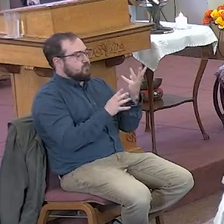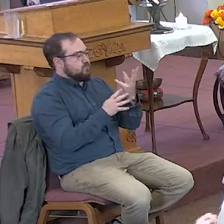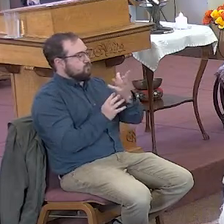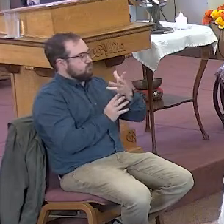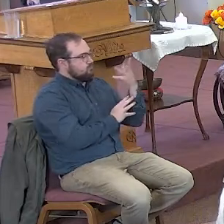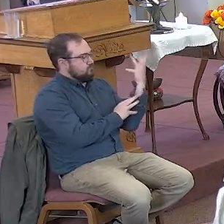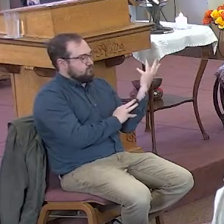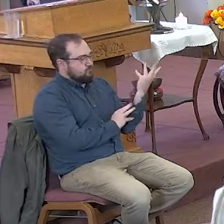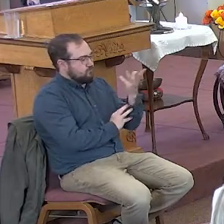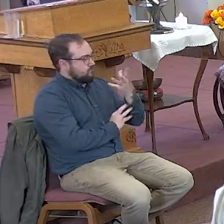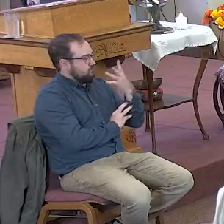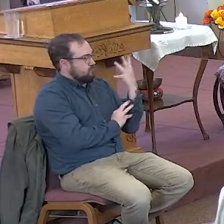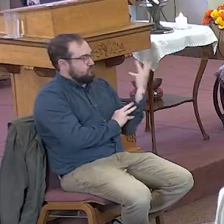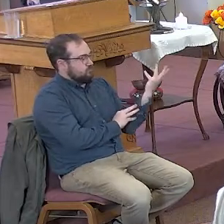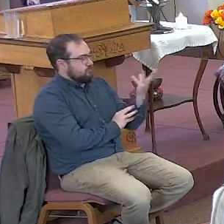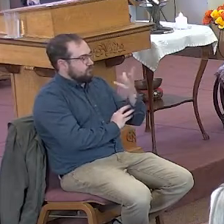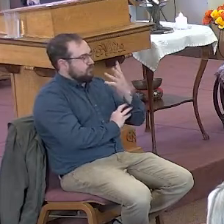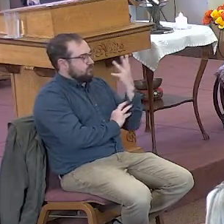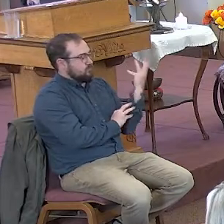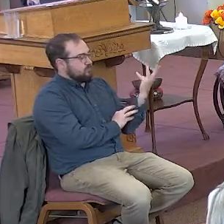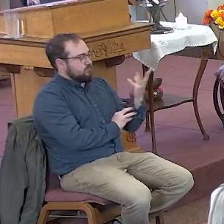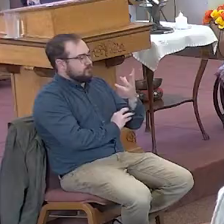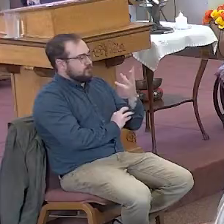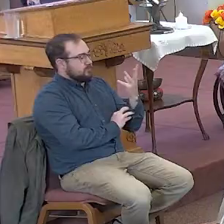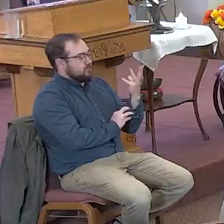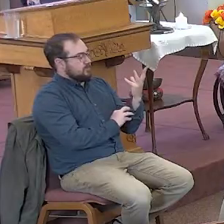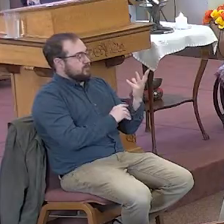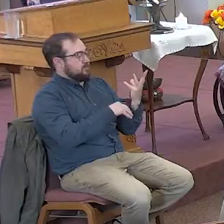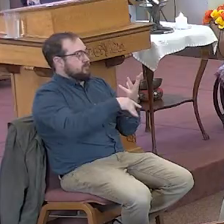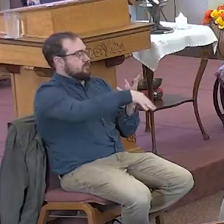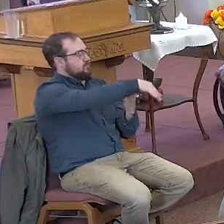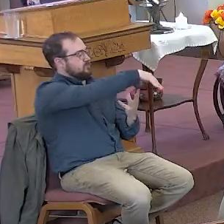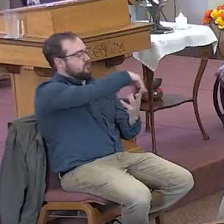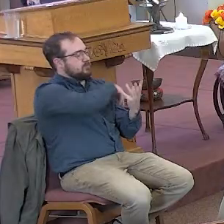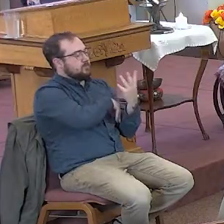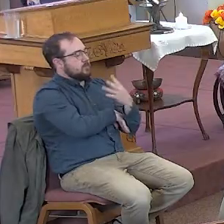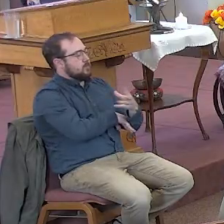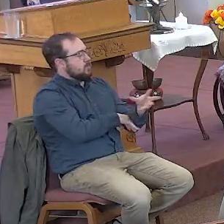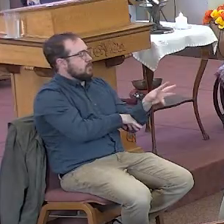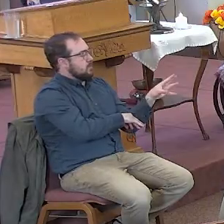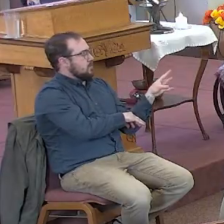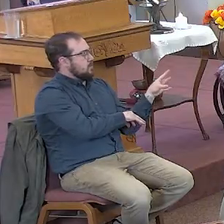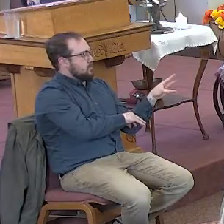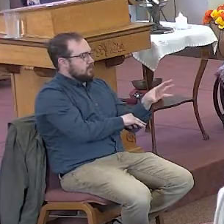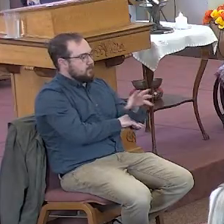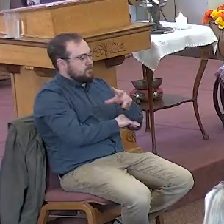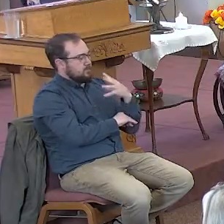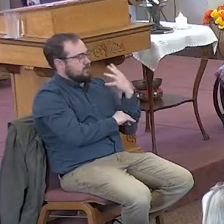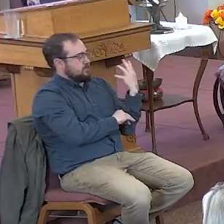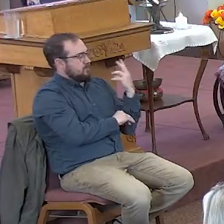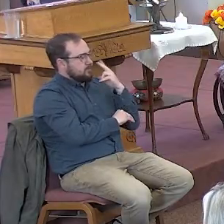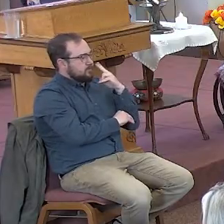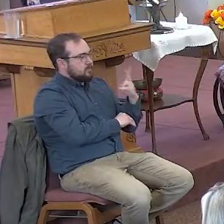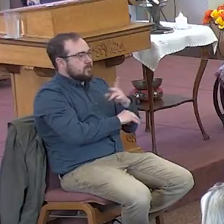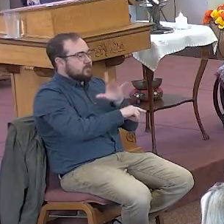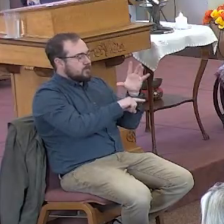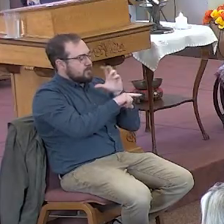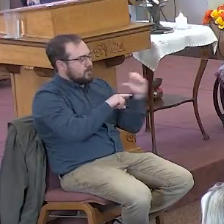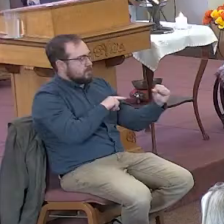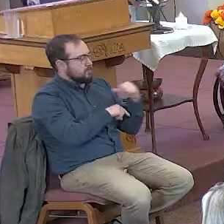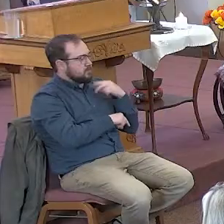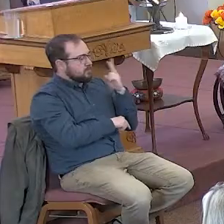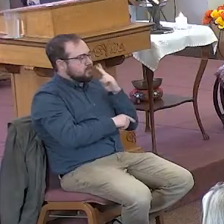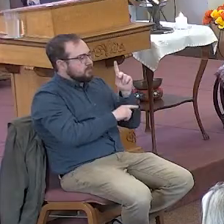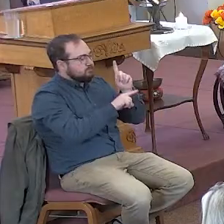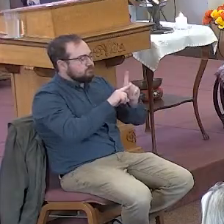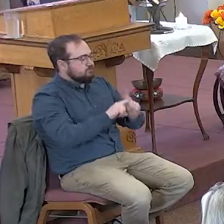she was being blown around, she caught a glimpse of the area around her. It was amazing. She saw so many